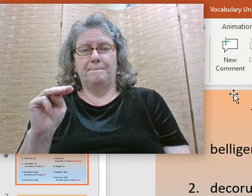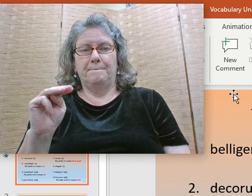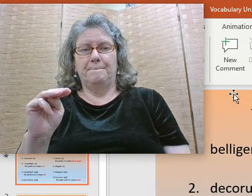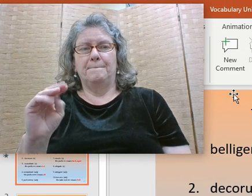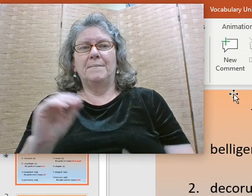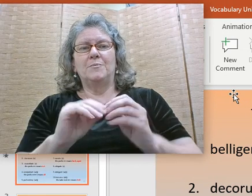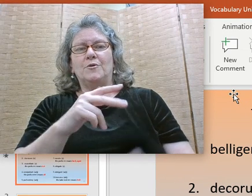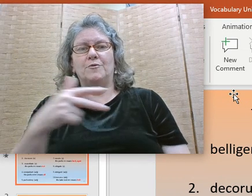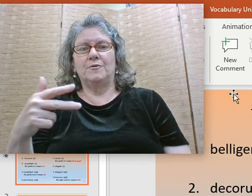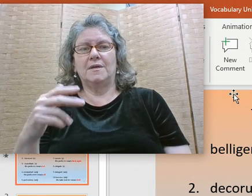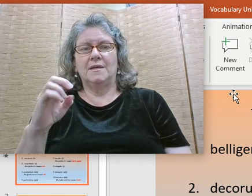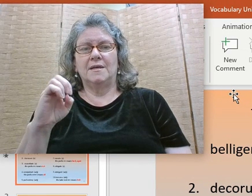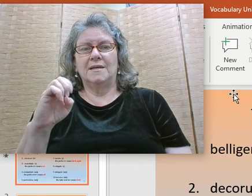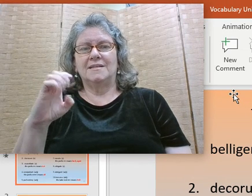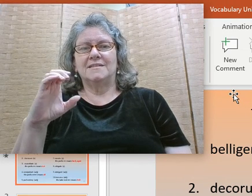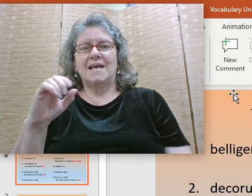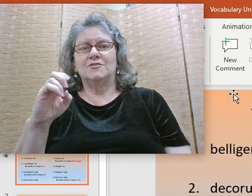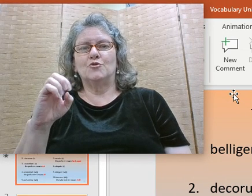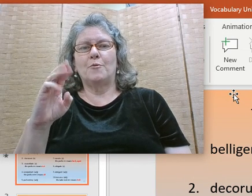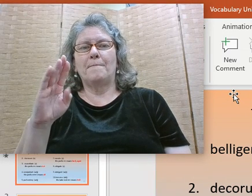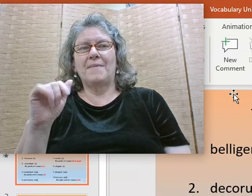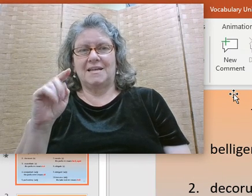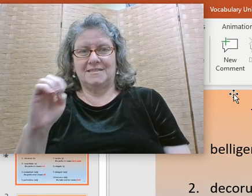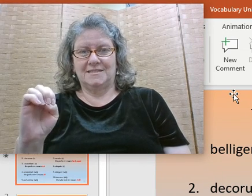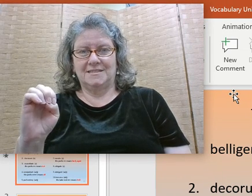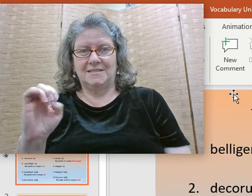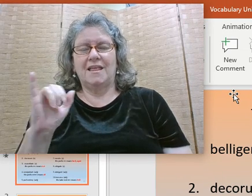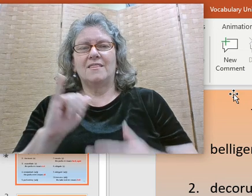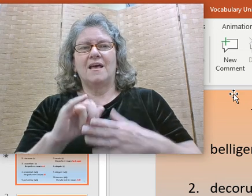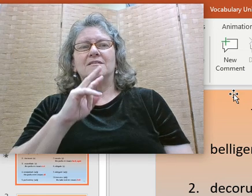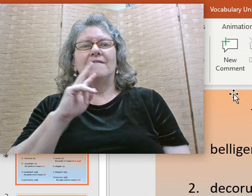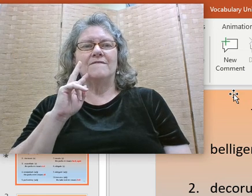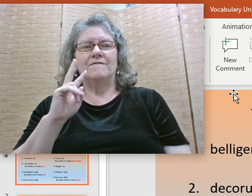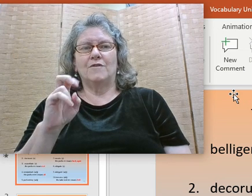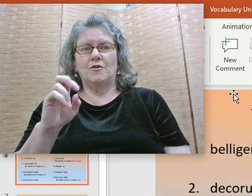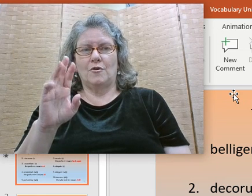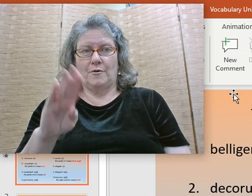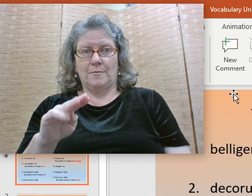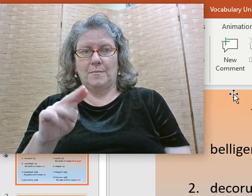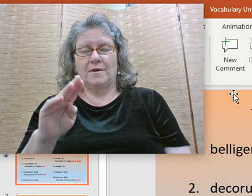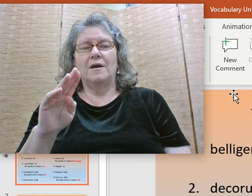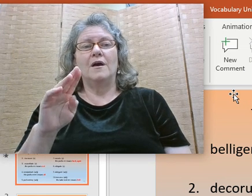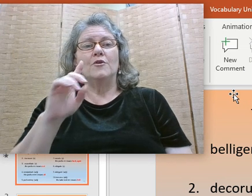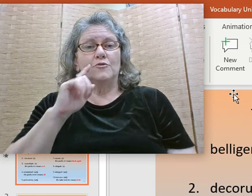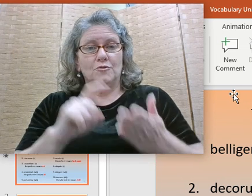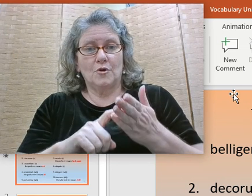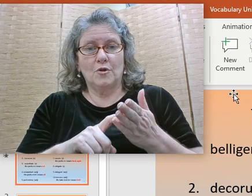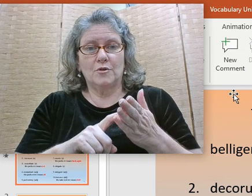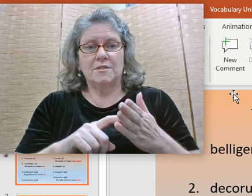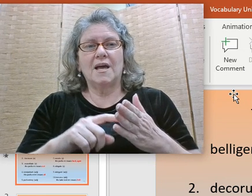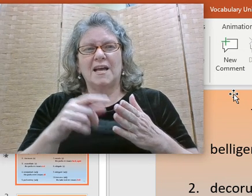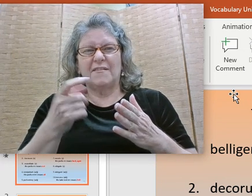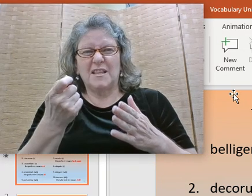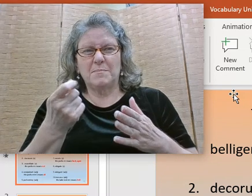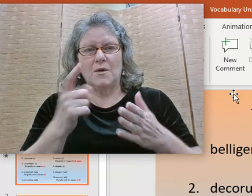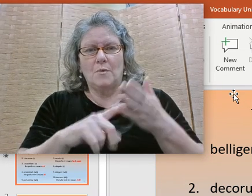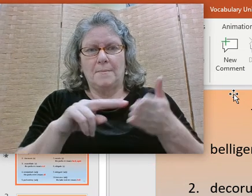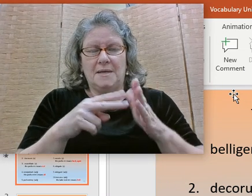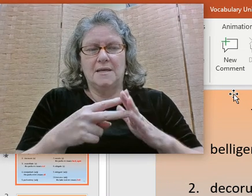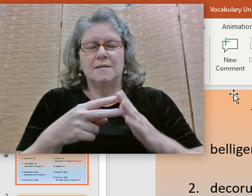Number 3, exacerbate. That's a verb. So notice under exacerbate, guys, I also give you a little